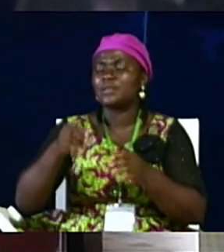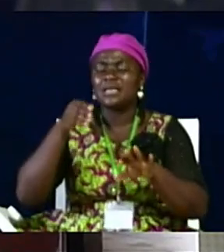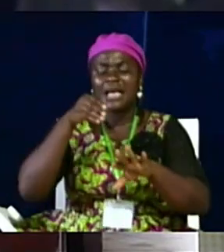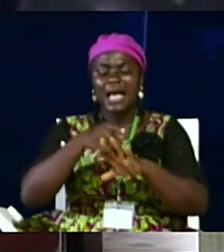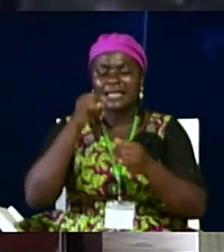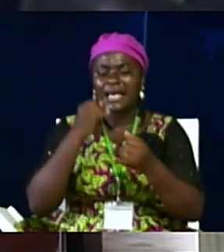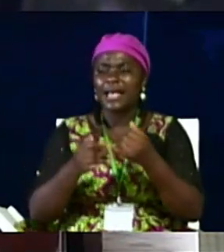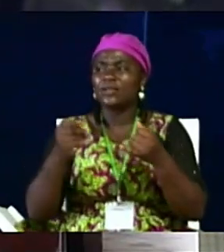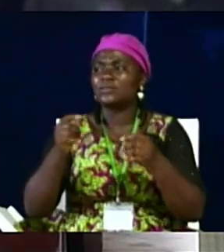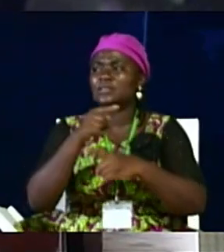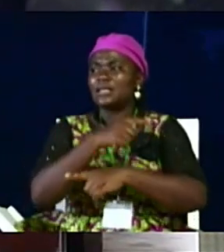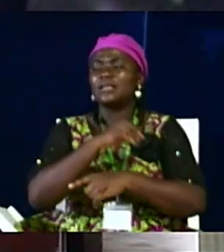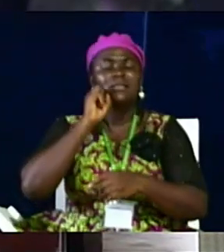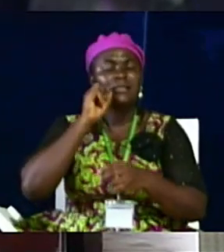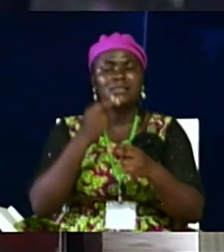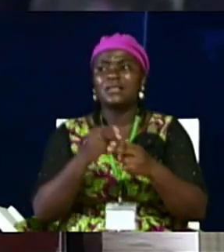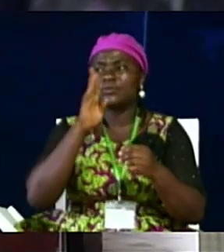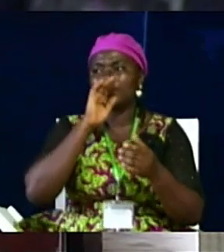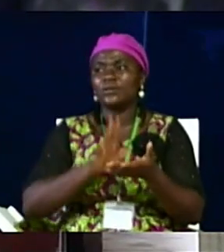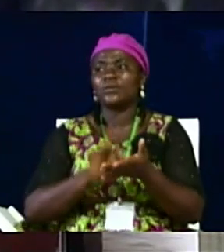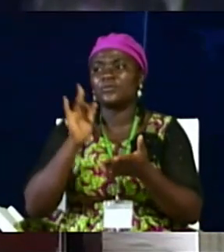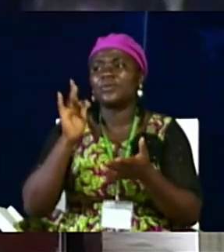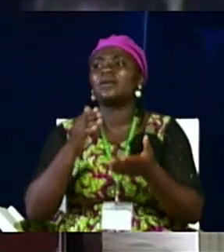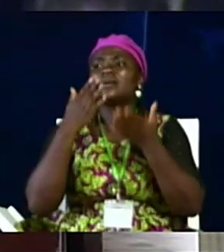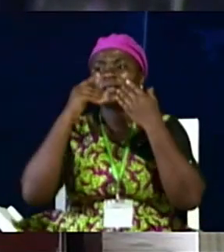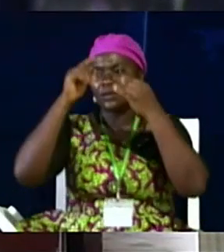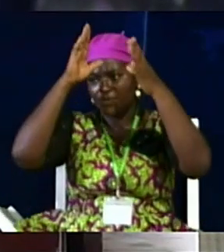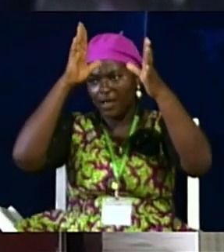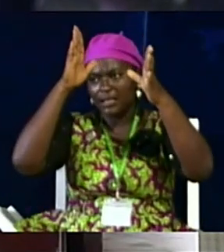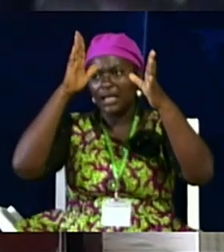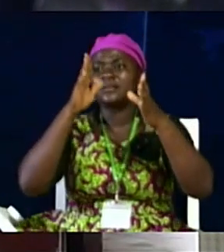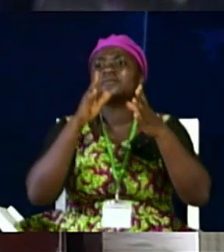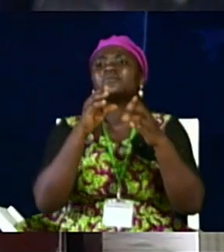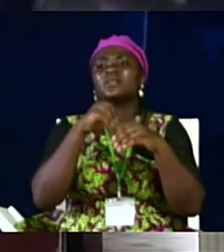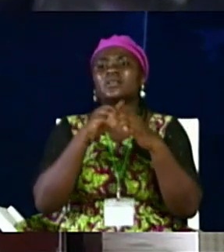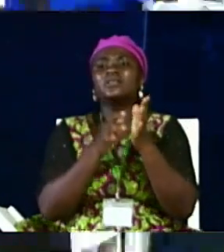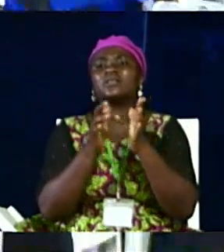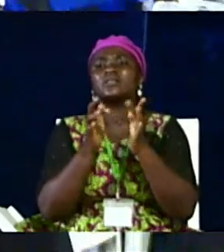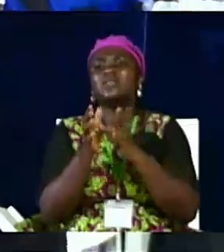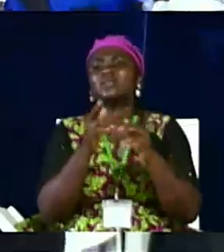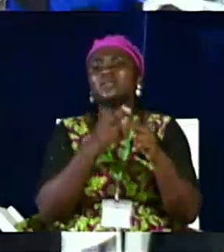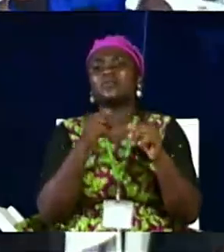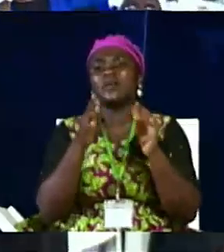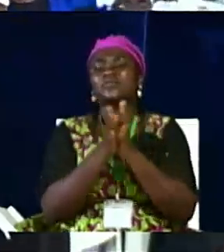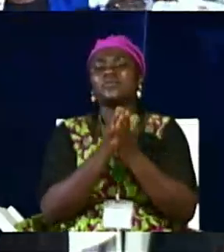be glorified. Thank you, Father. In Jesus' mighty name, we pray.